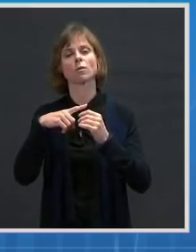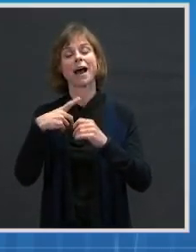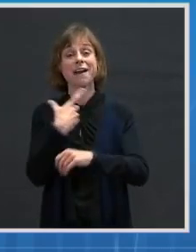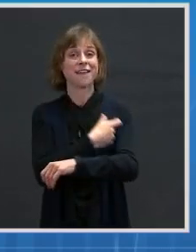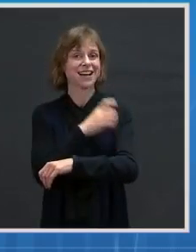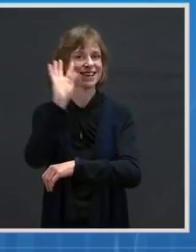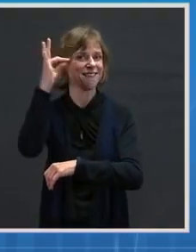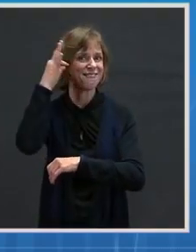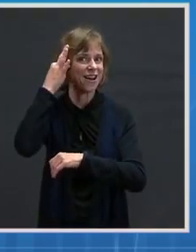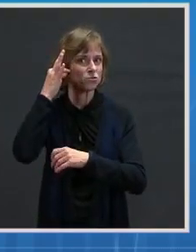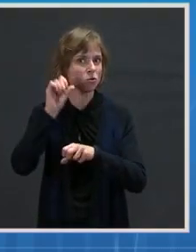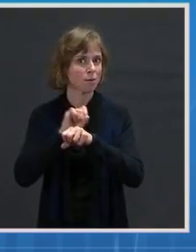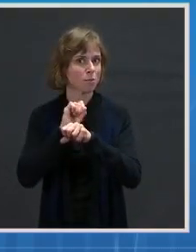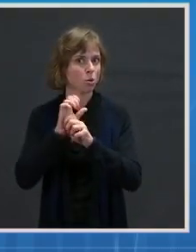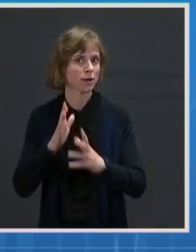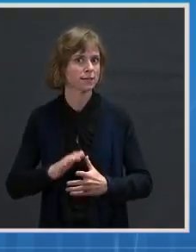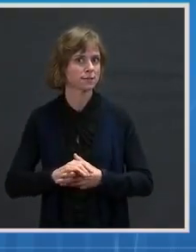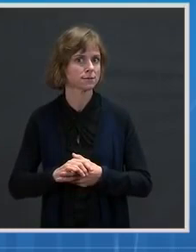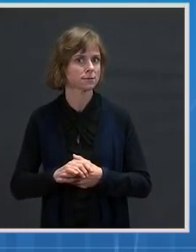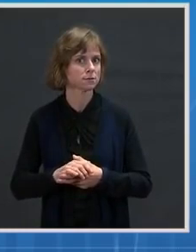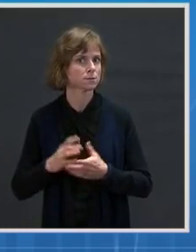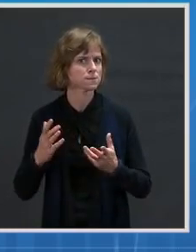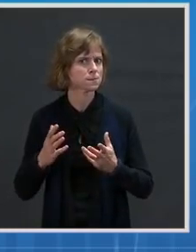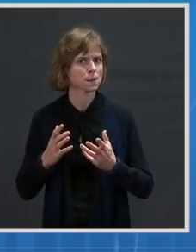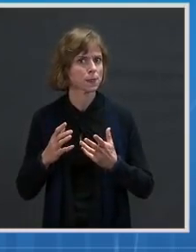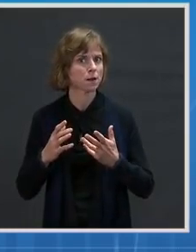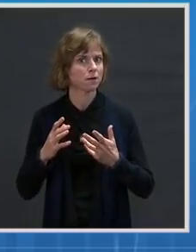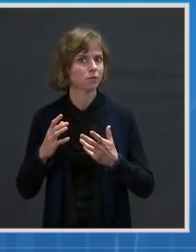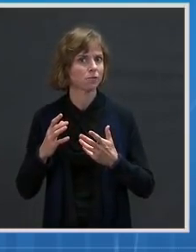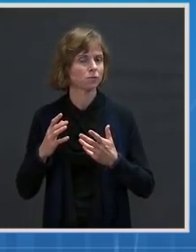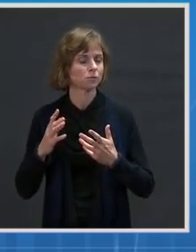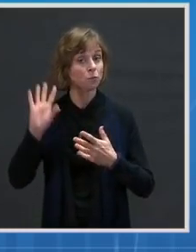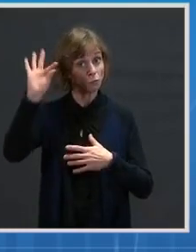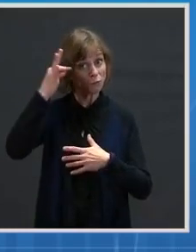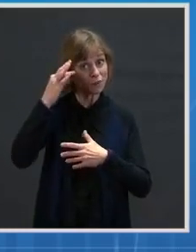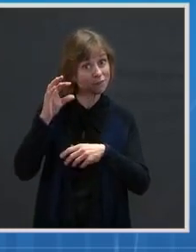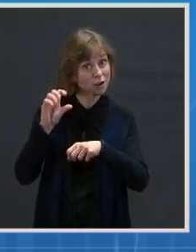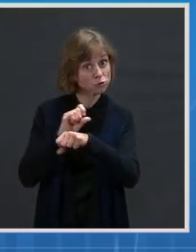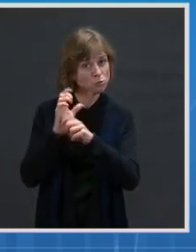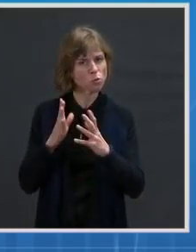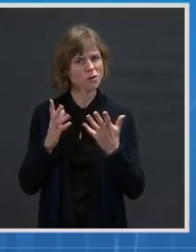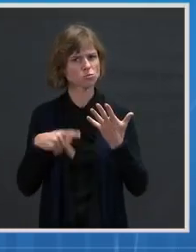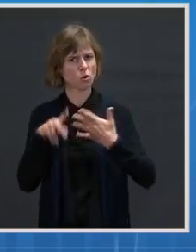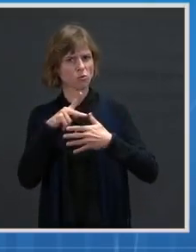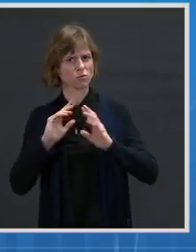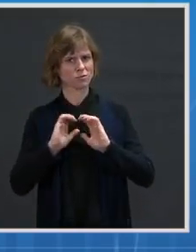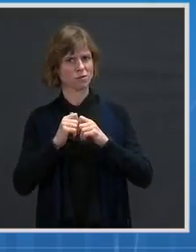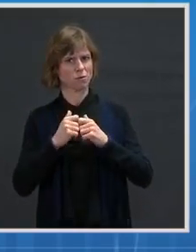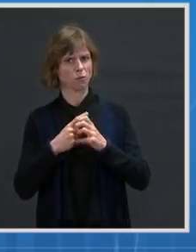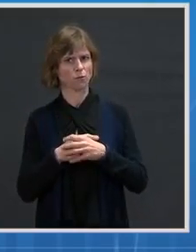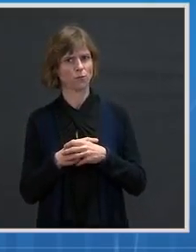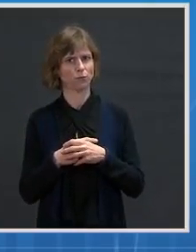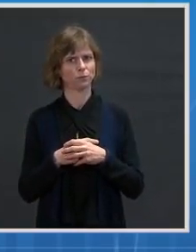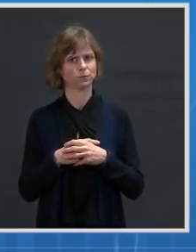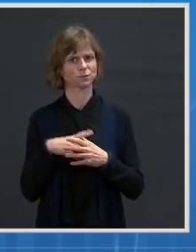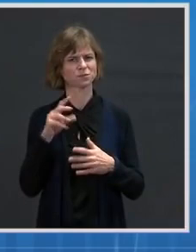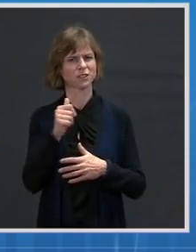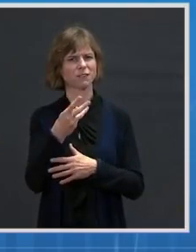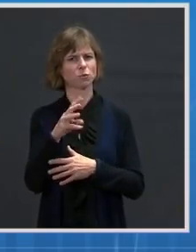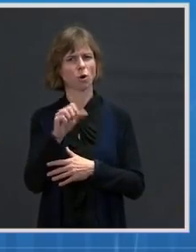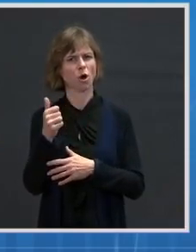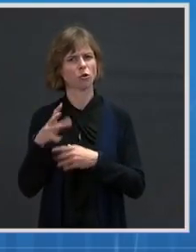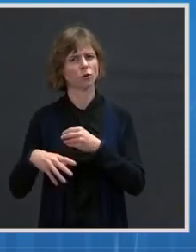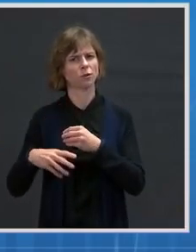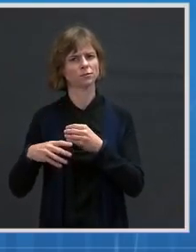employees? How are they prioritized? And a few other add-on questions. Do